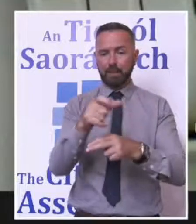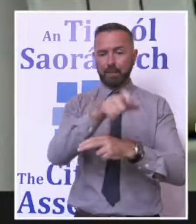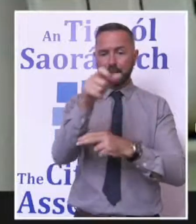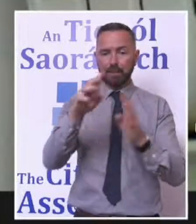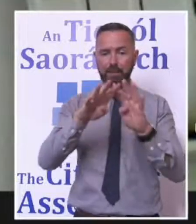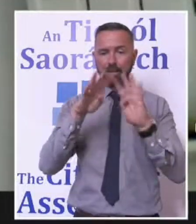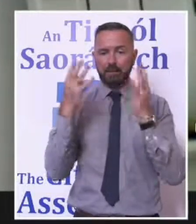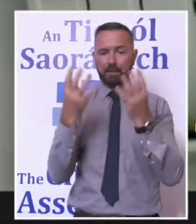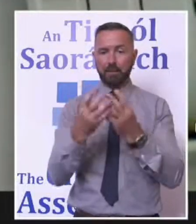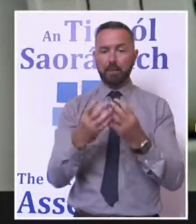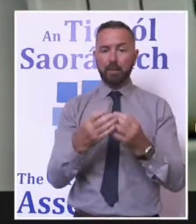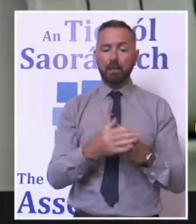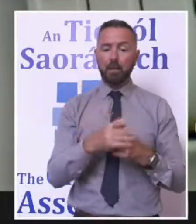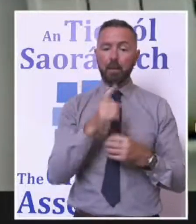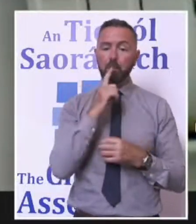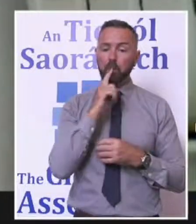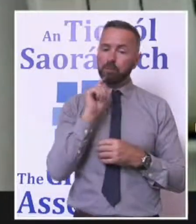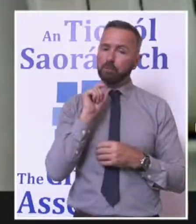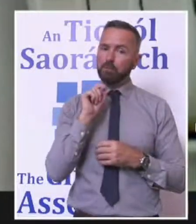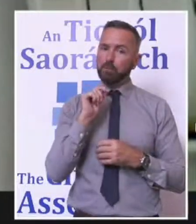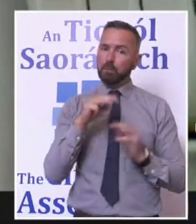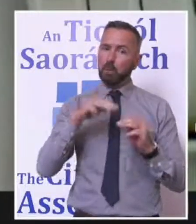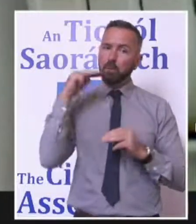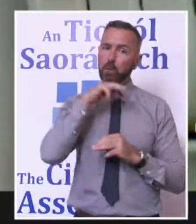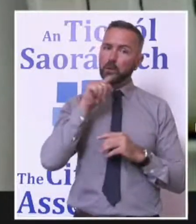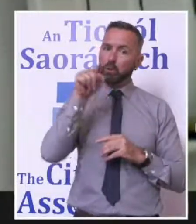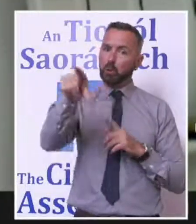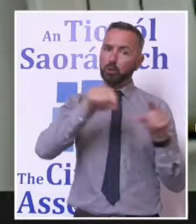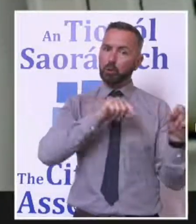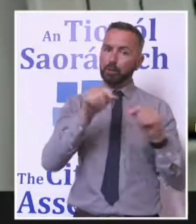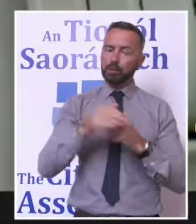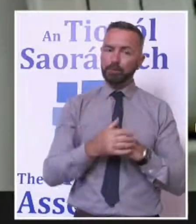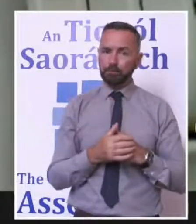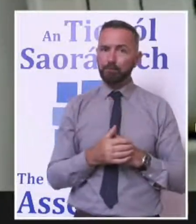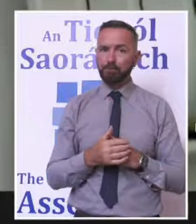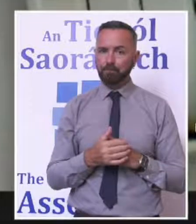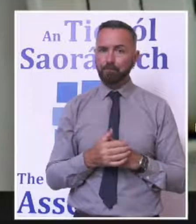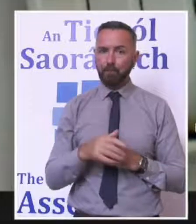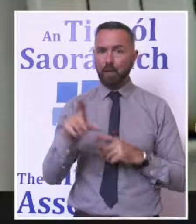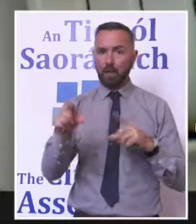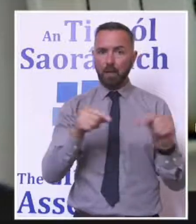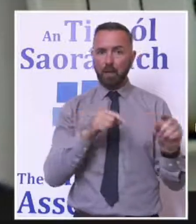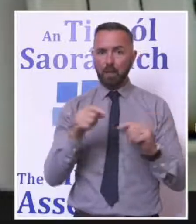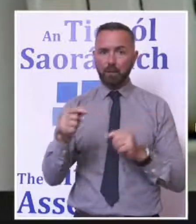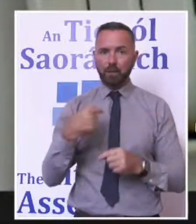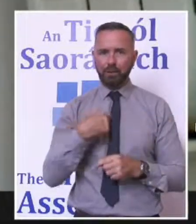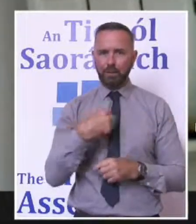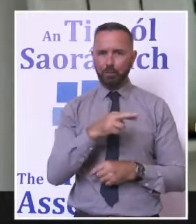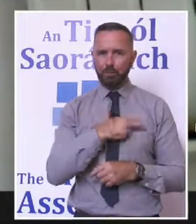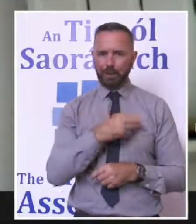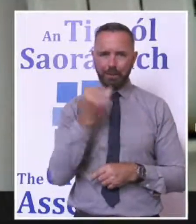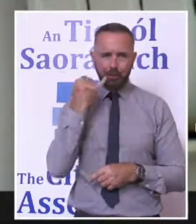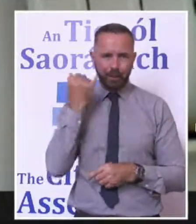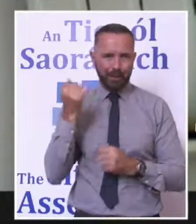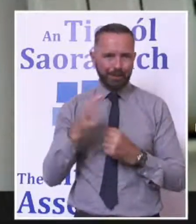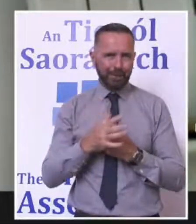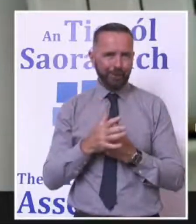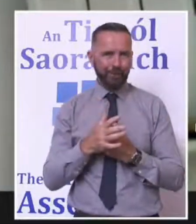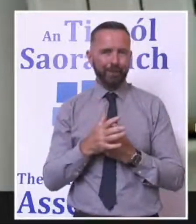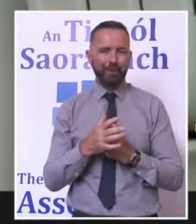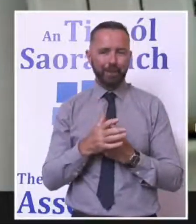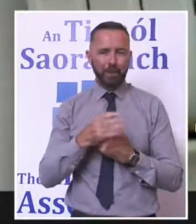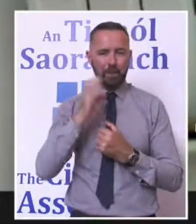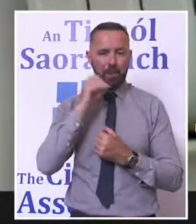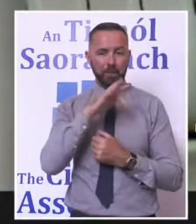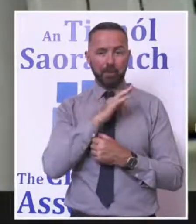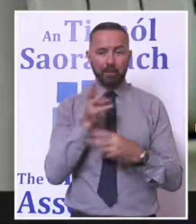Dublin. Fundamentally, it's your choice, and it's a choice that I am highly envious of as somebody who's worked on local government